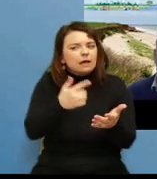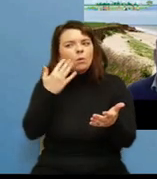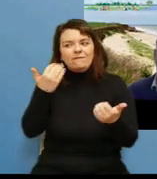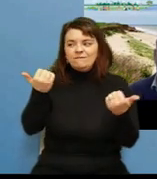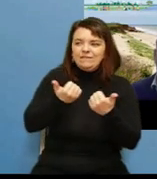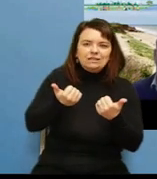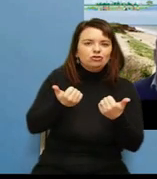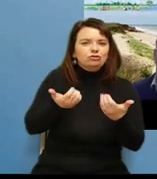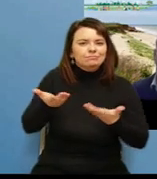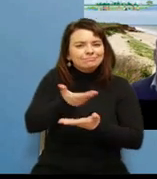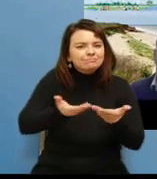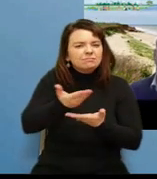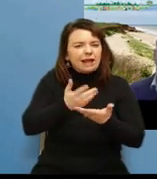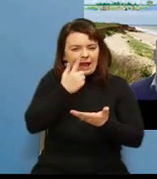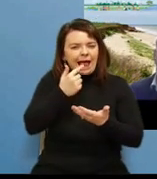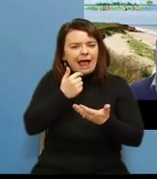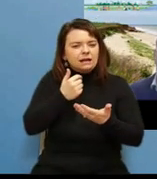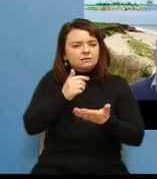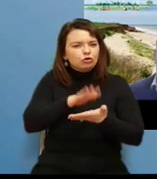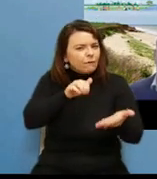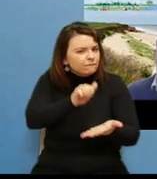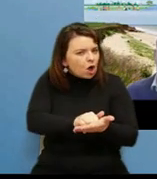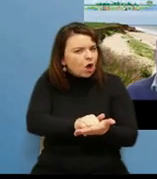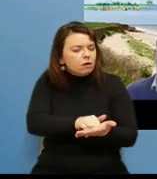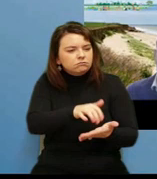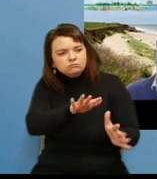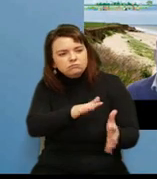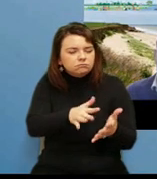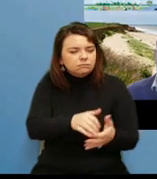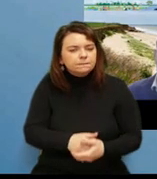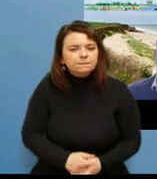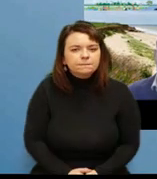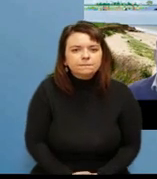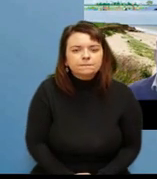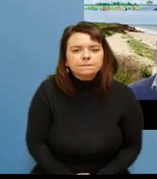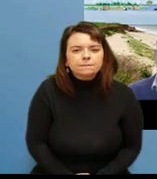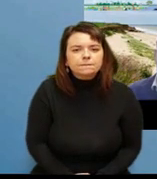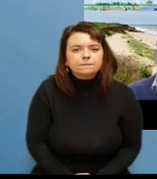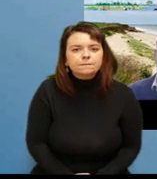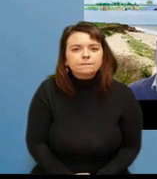agenda item 7, just confirm that that is indeed the case.